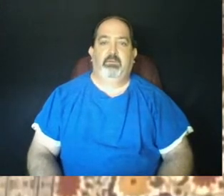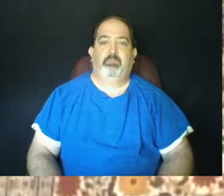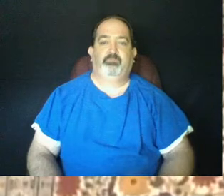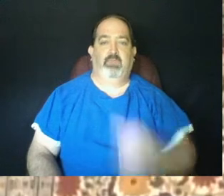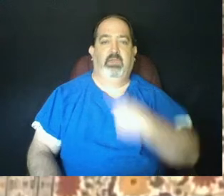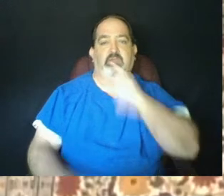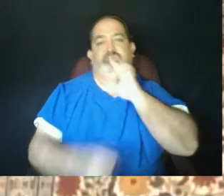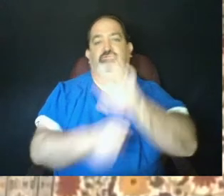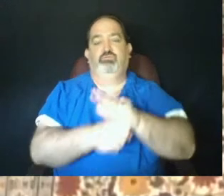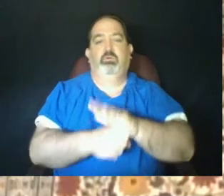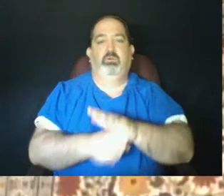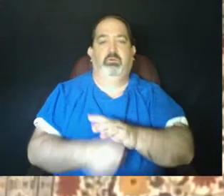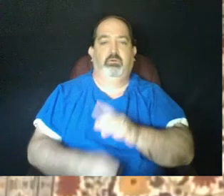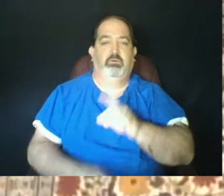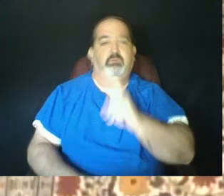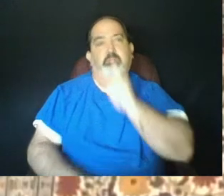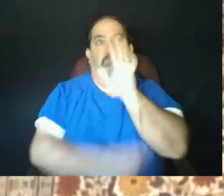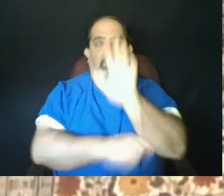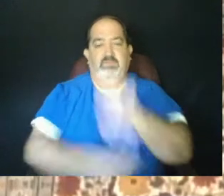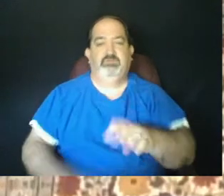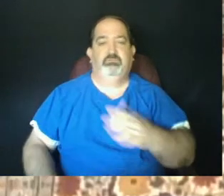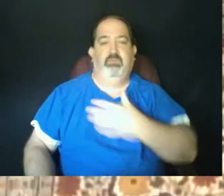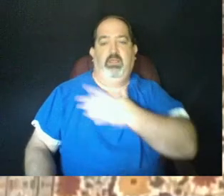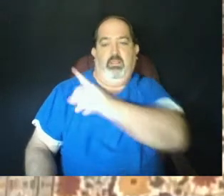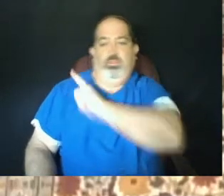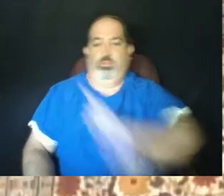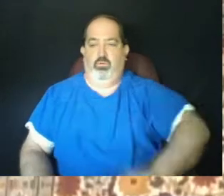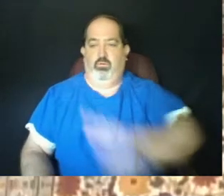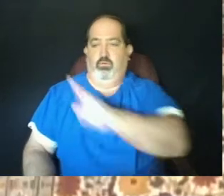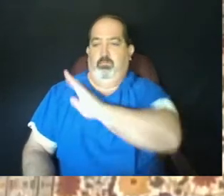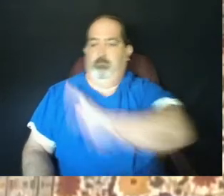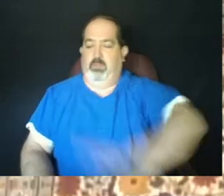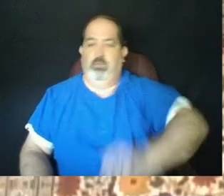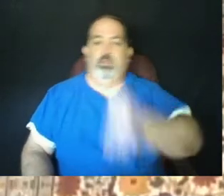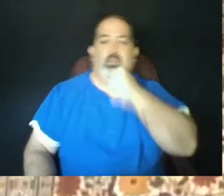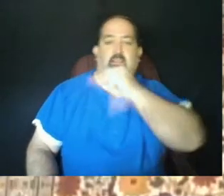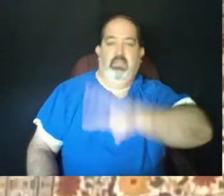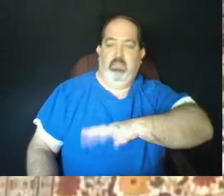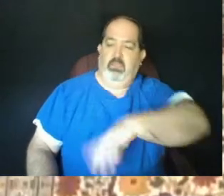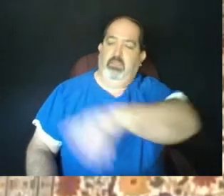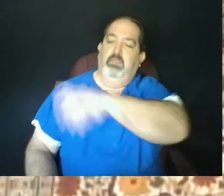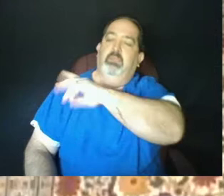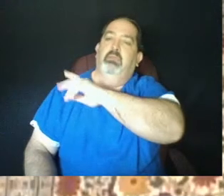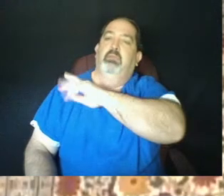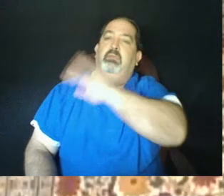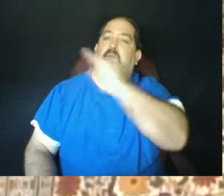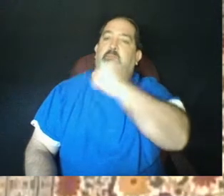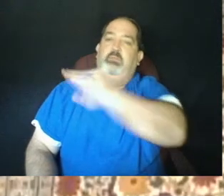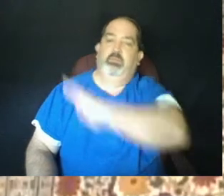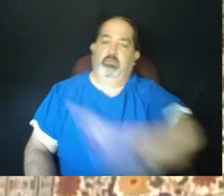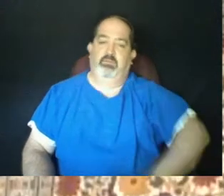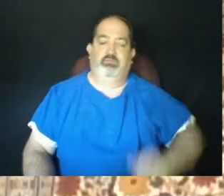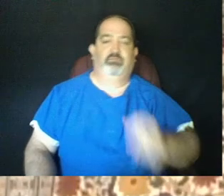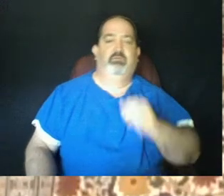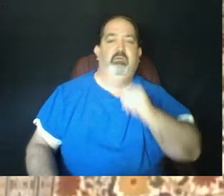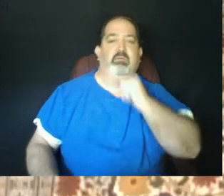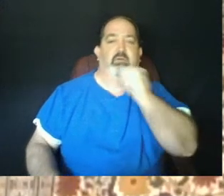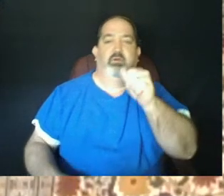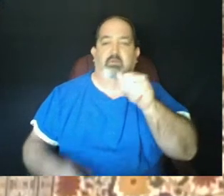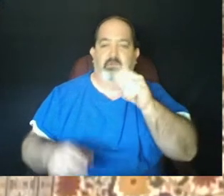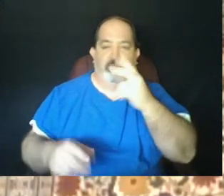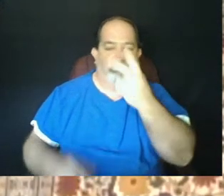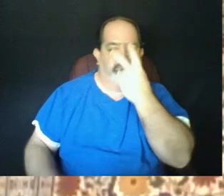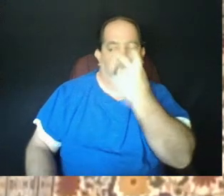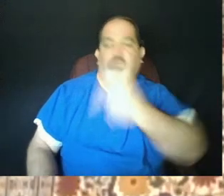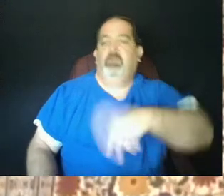I swear and pledge to my Lord Baron and Lady Baroness, and to our undoubted King and Queen, that I